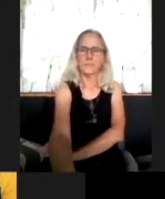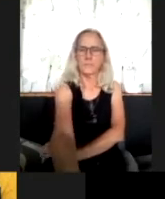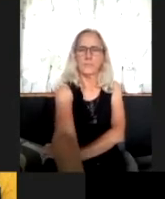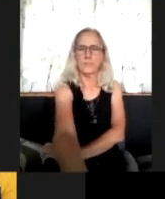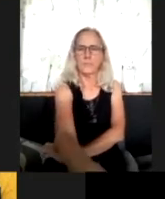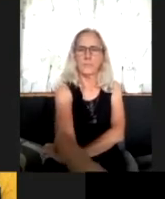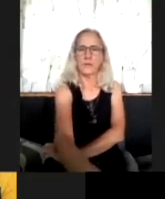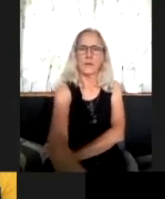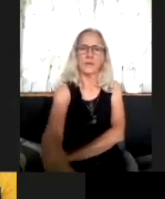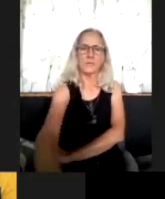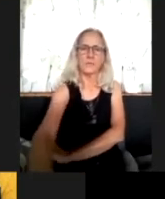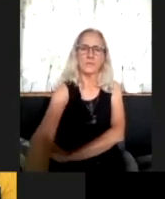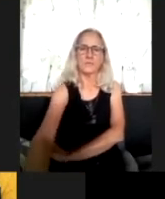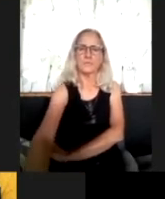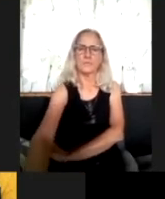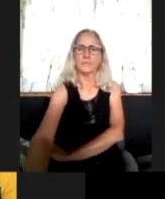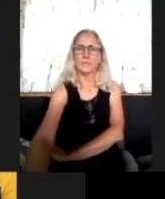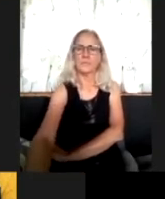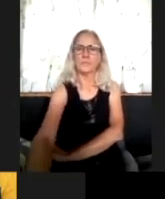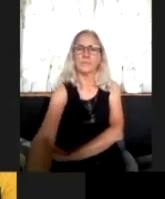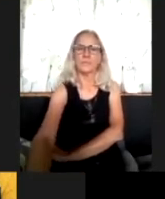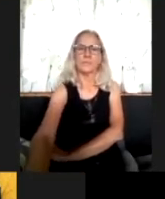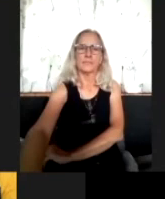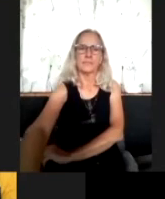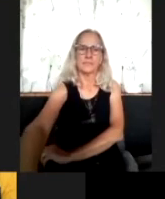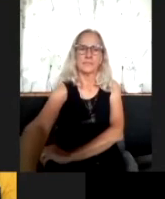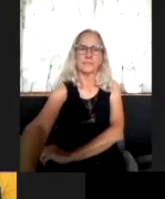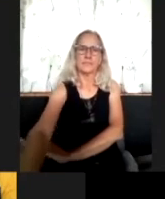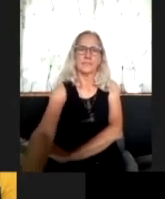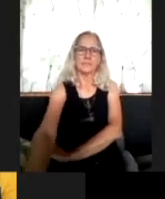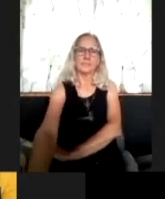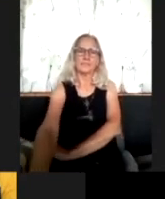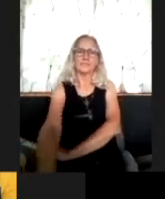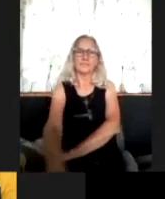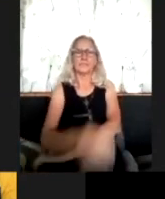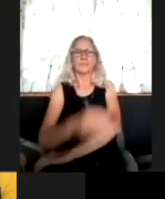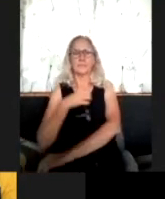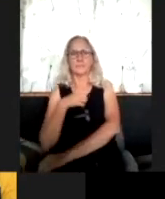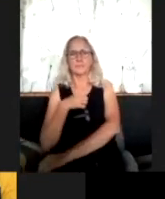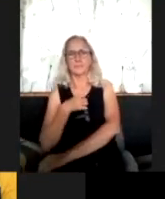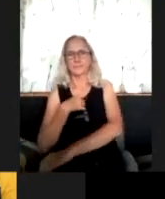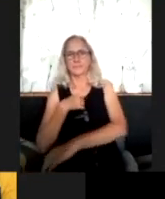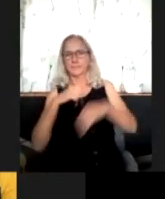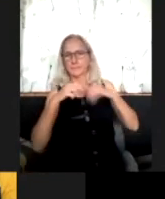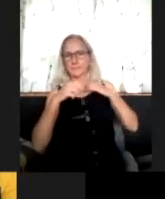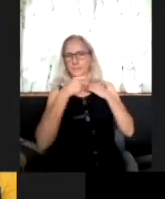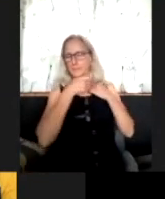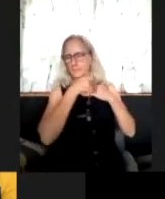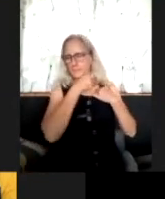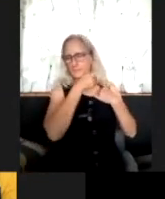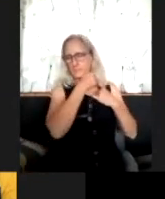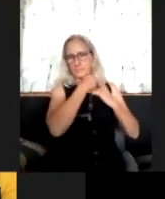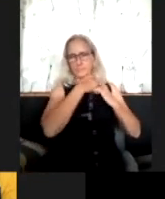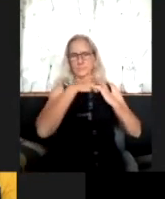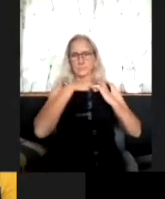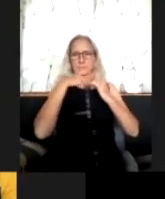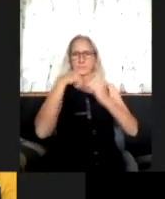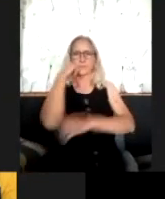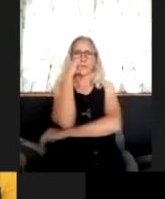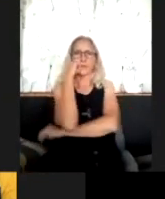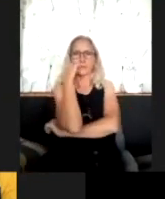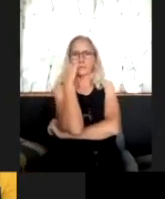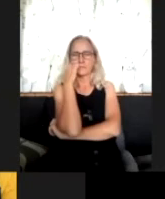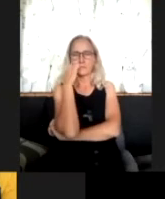Amen. And the best is yet to come. I'm not saying that just to say it. But you have to make